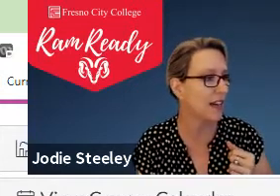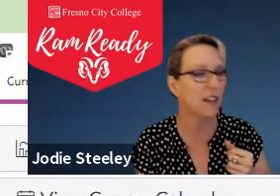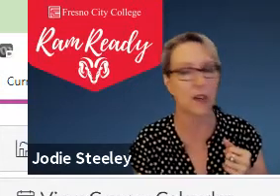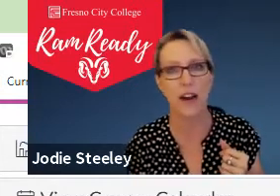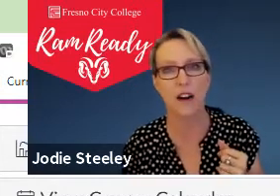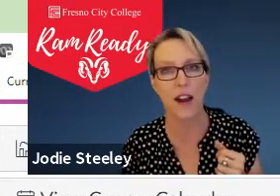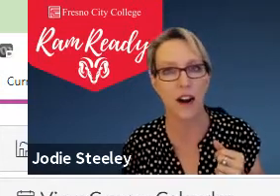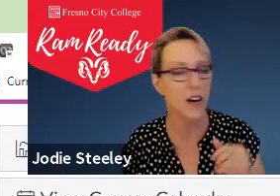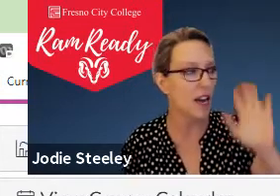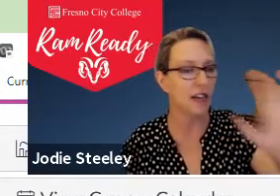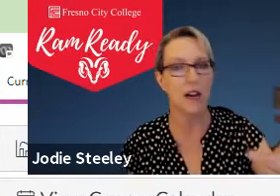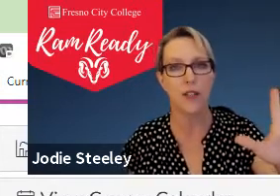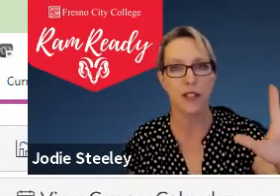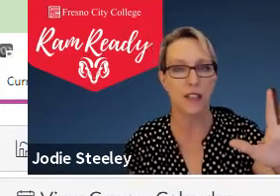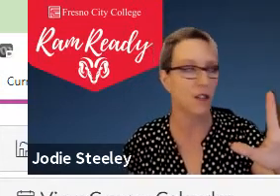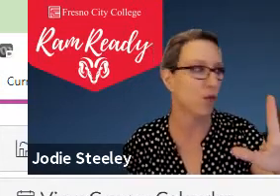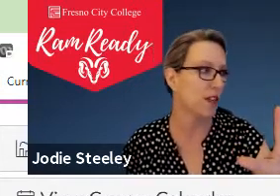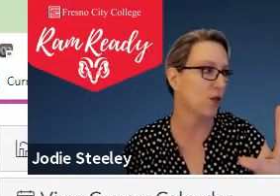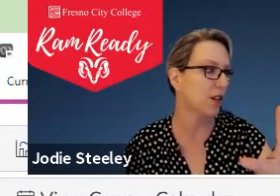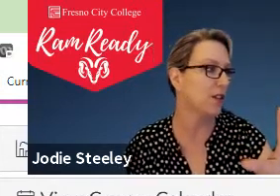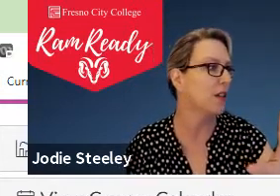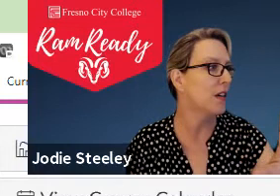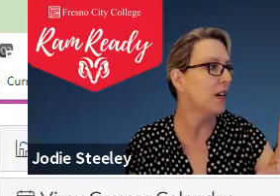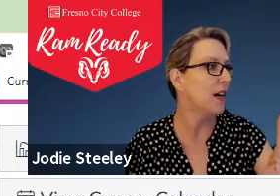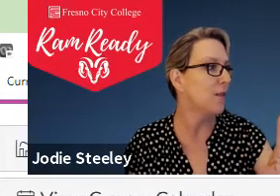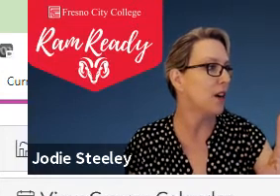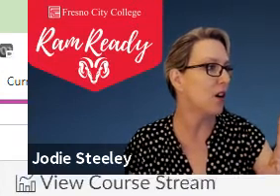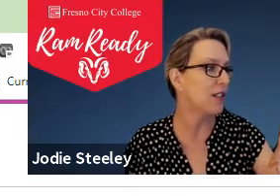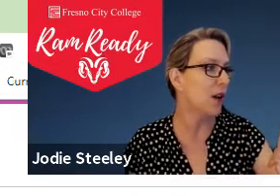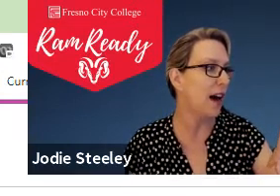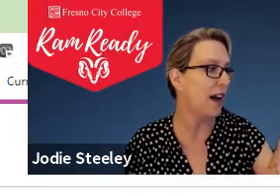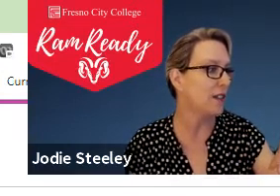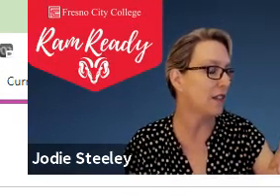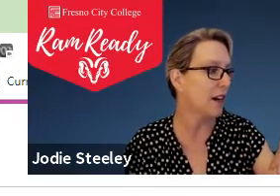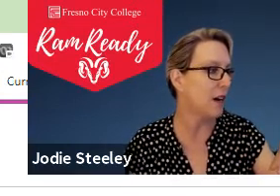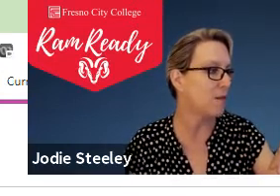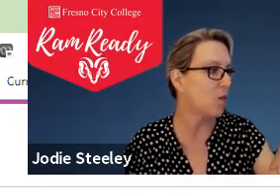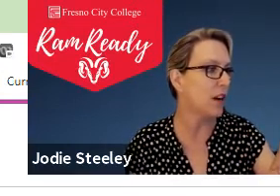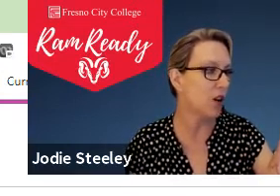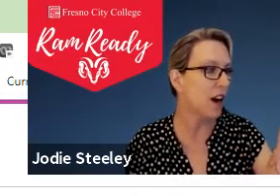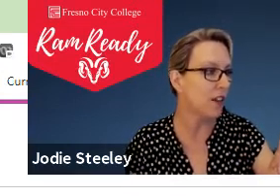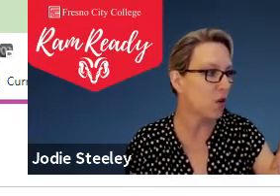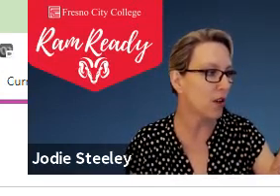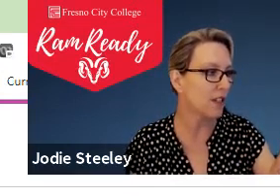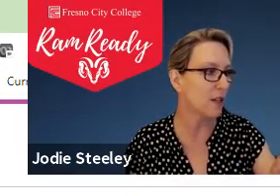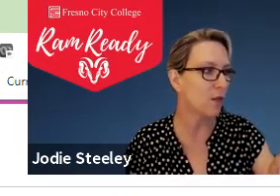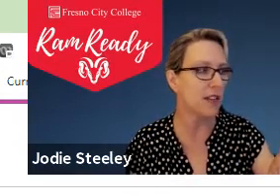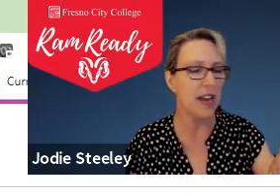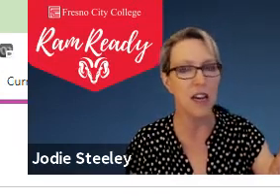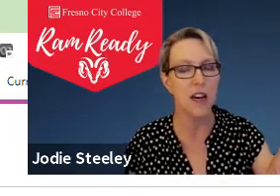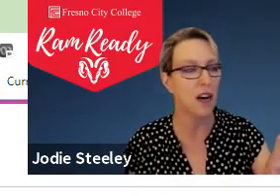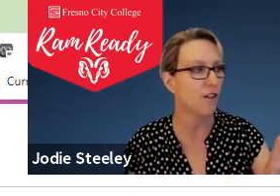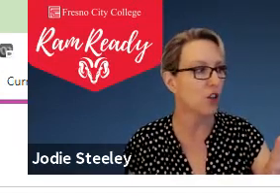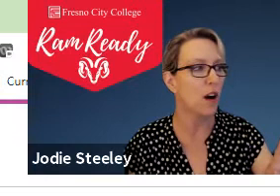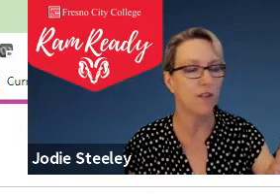student can click right on there and come to this resource. It also has, in one of your other courses, it will